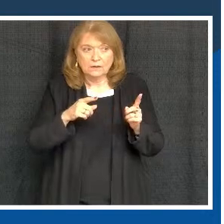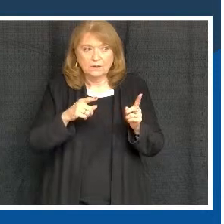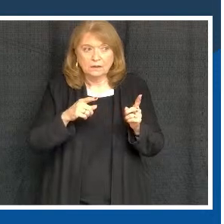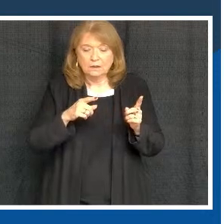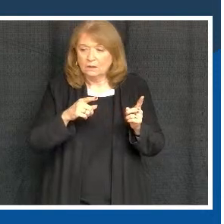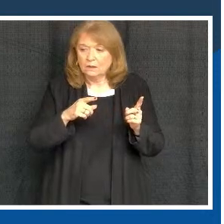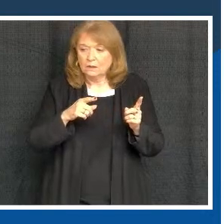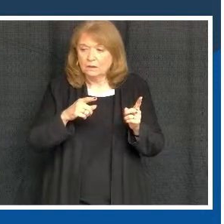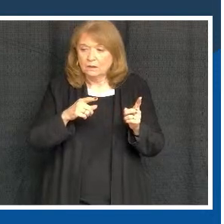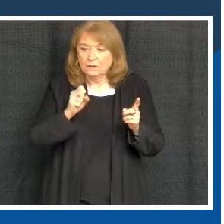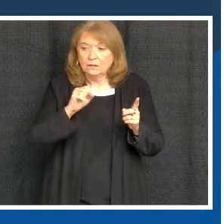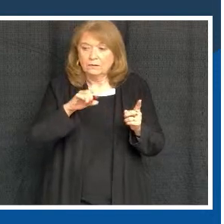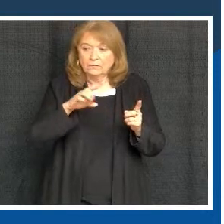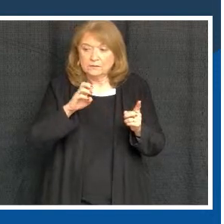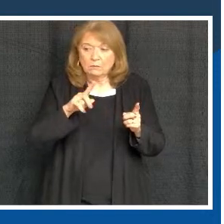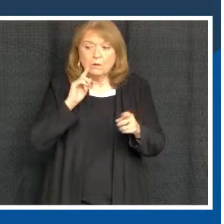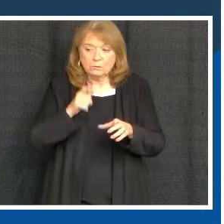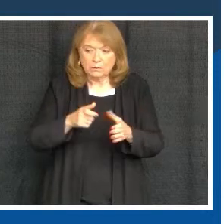ordinance.